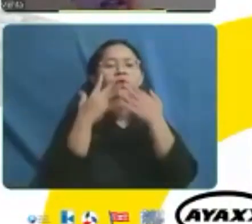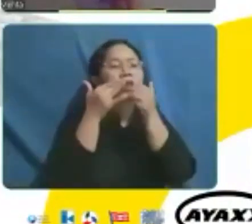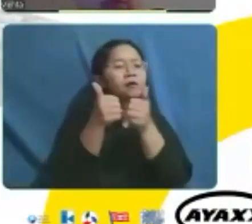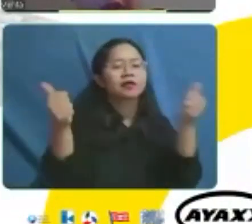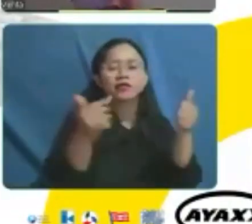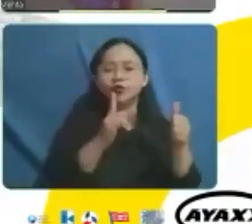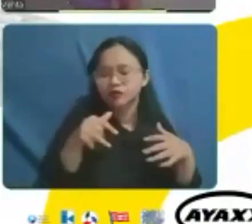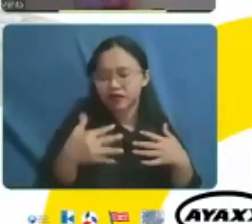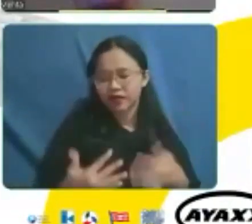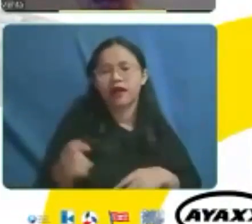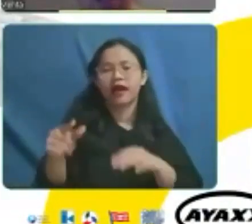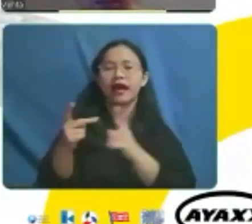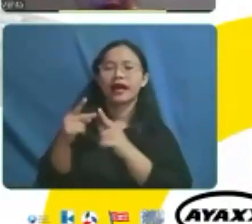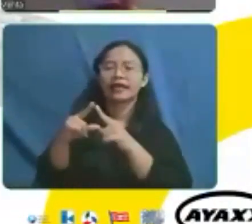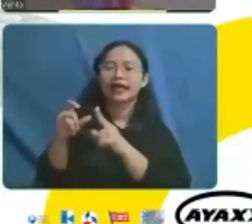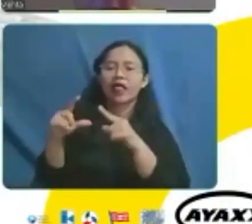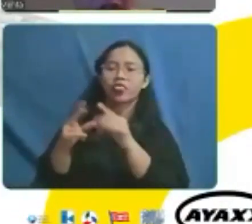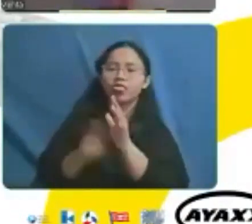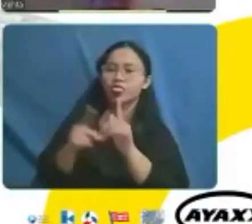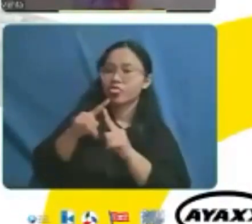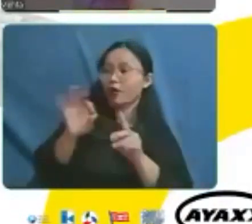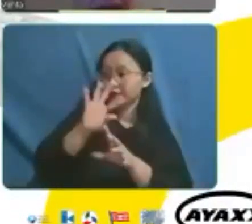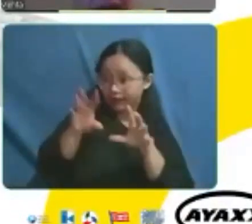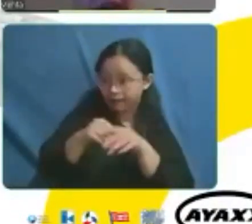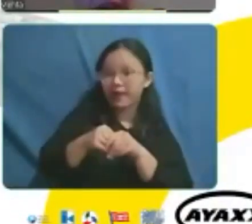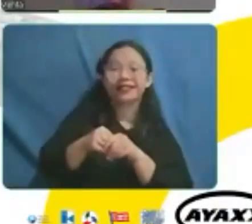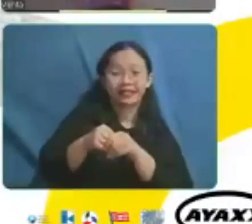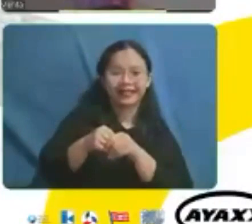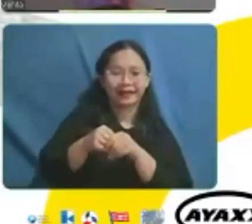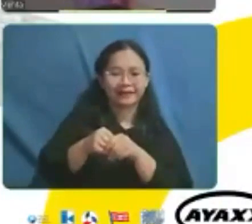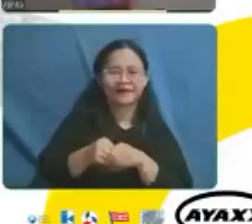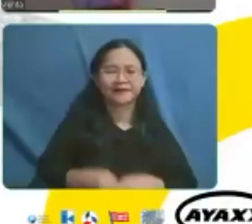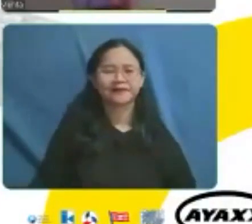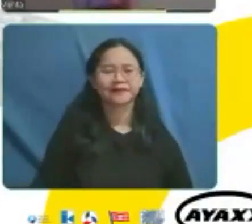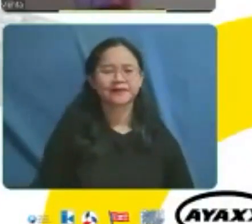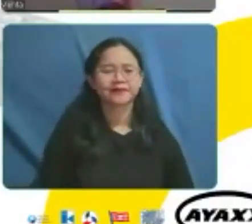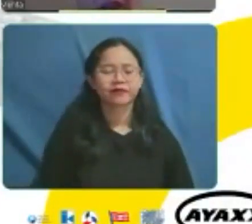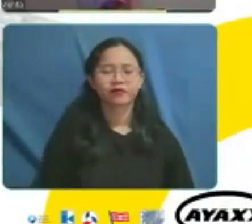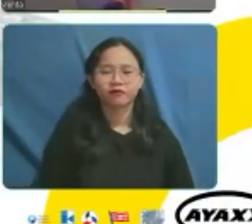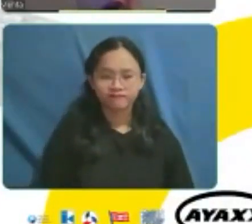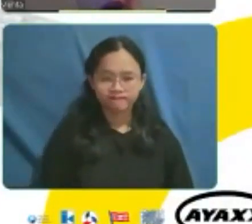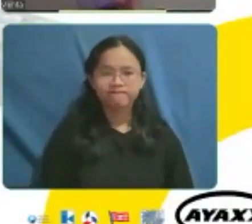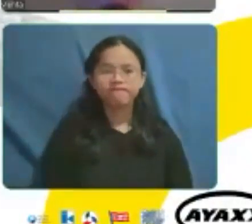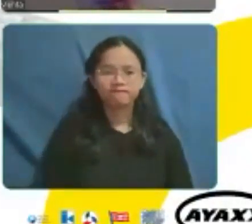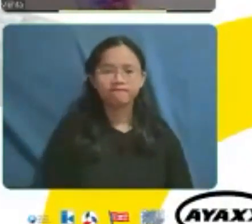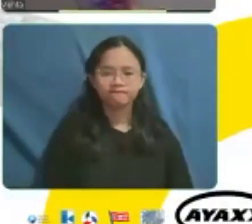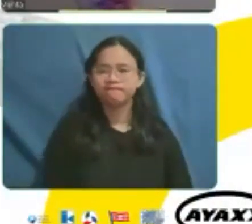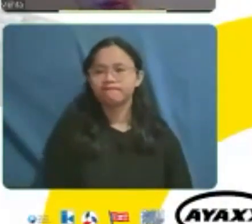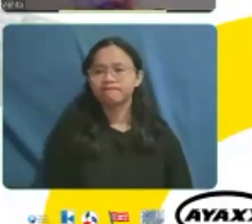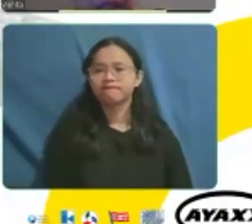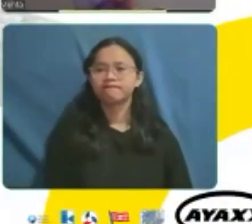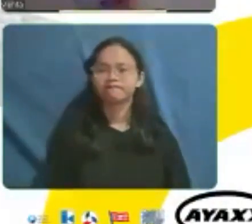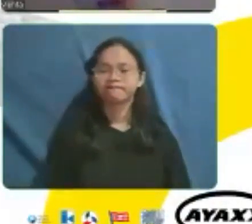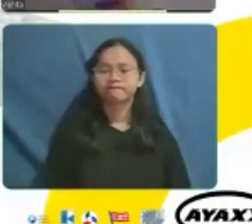data to look at health impacts of different actions to be taken. Next slide. So one thing is